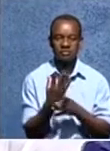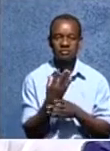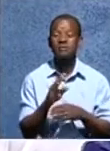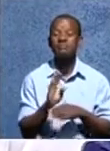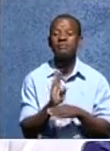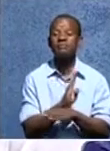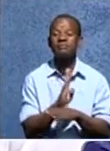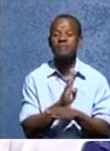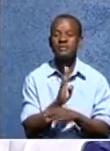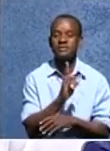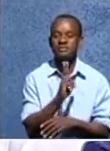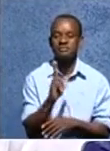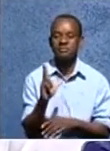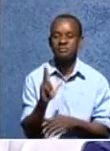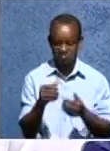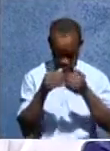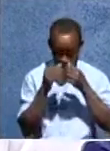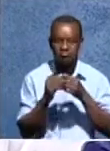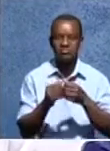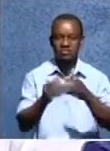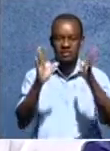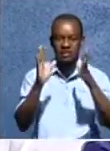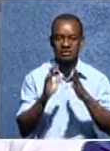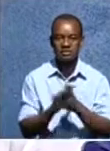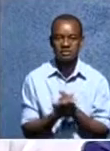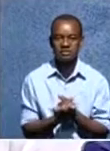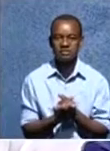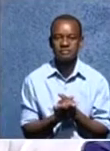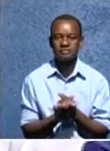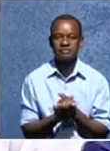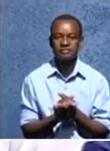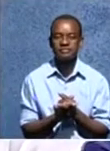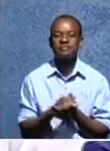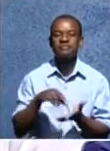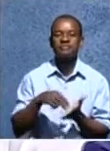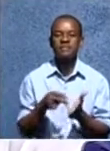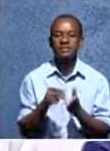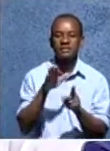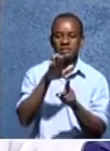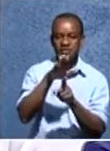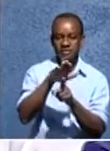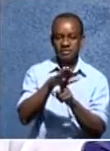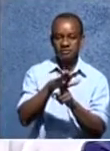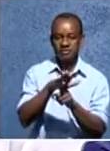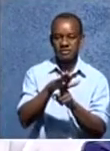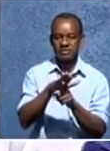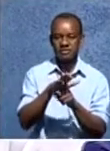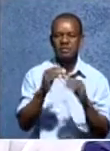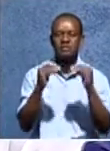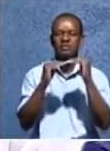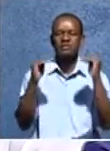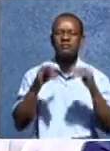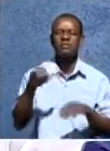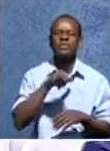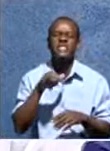get that to off the ground. But as to coming to the pricing, in general, it depends what level of product are